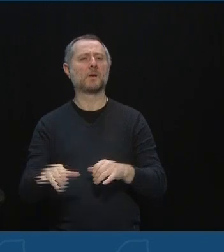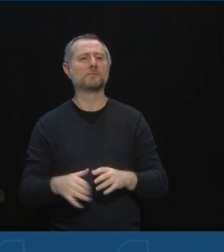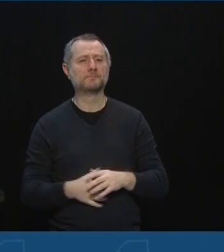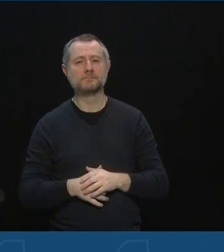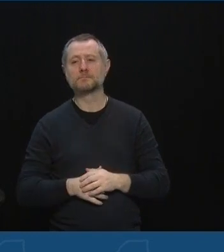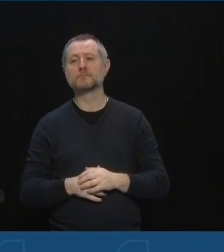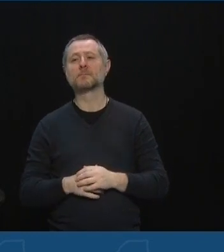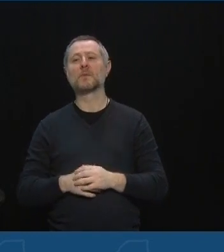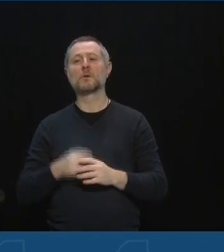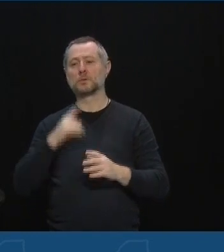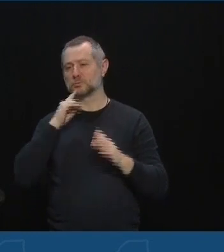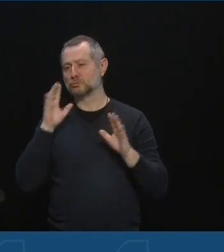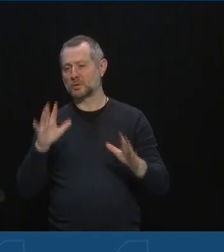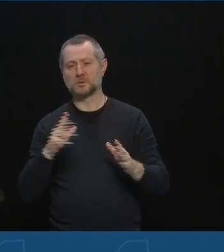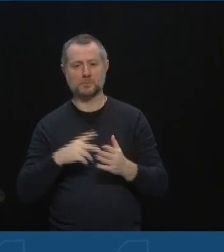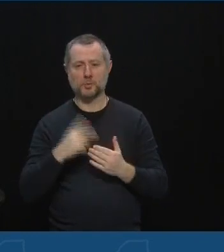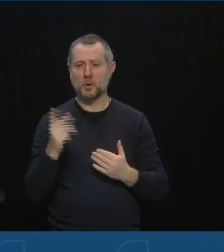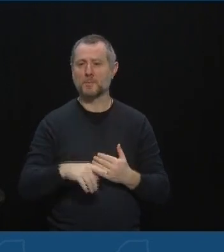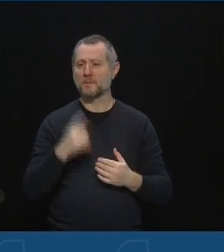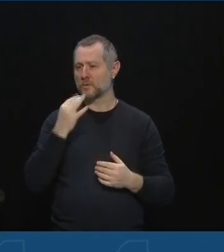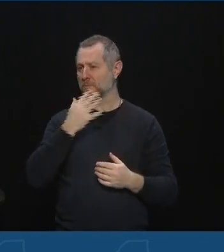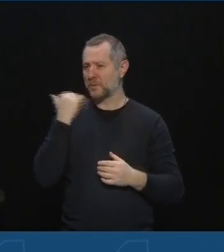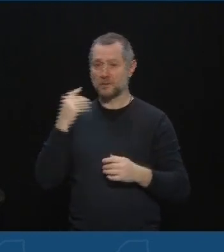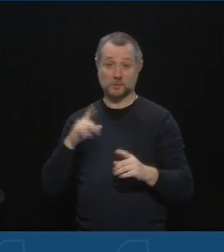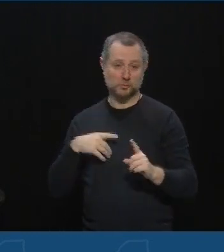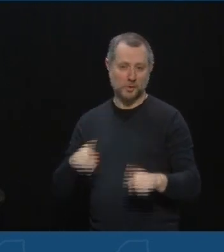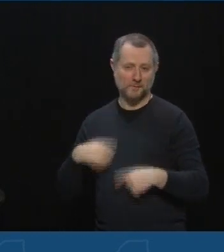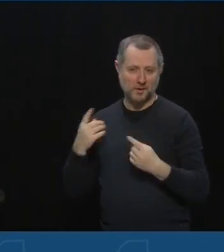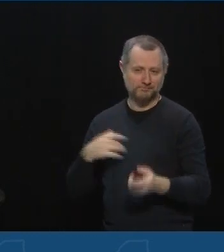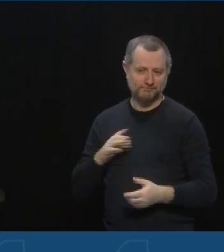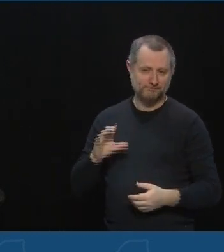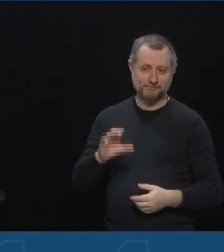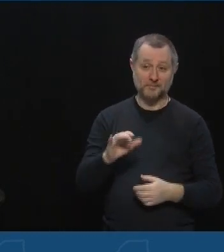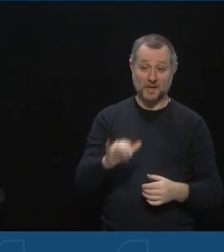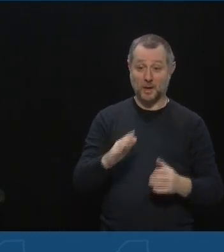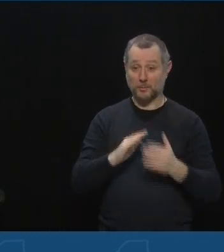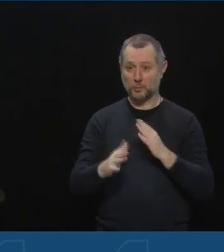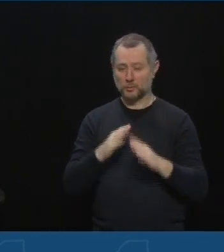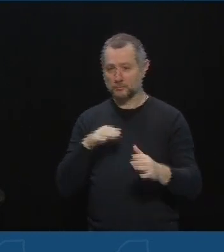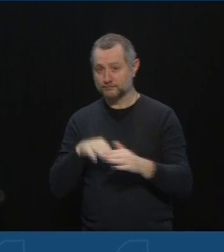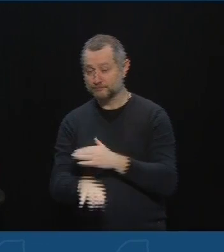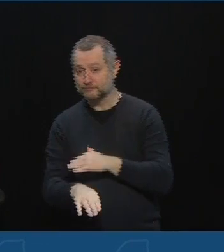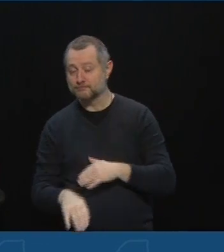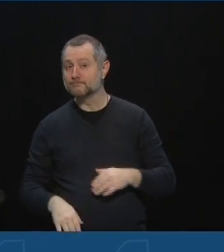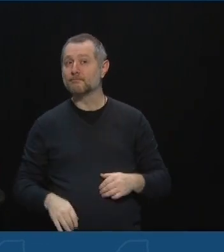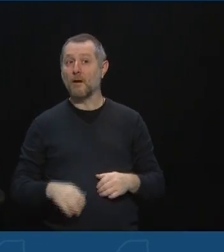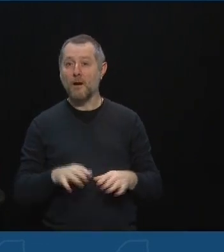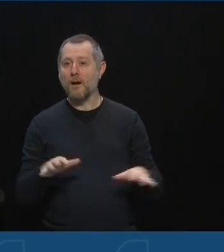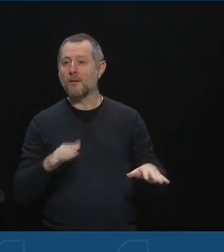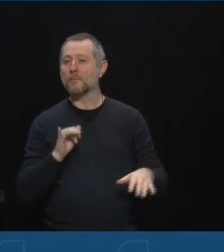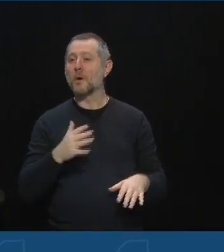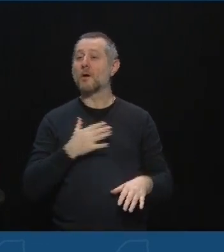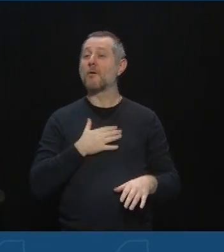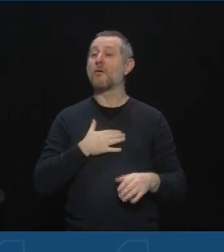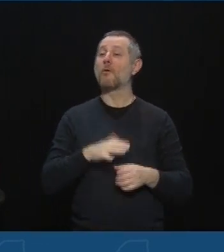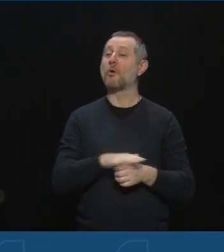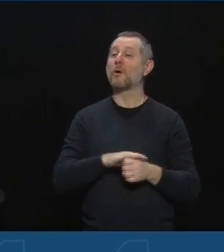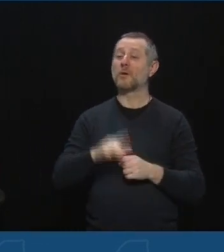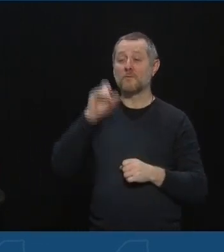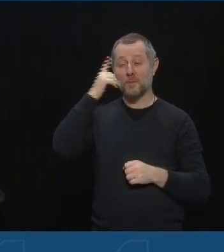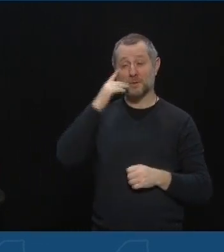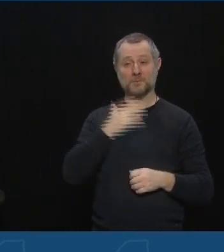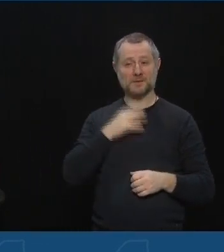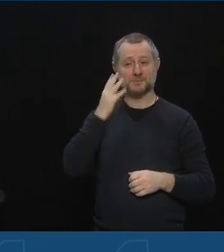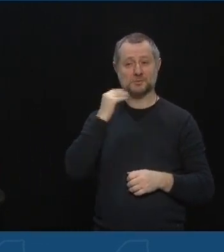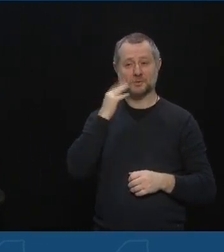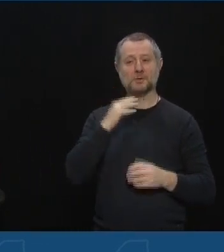projects ever envisioned because you go to a community, and again, this is where my local government experience comes in. My town of Hamburg, New York, if